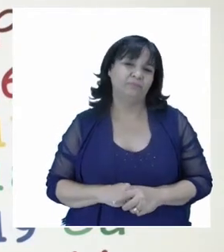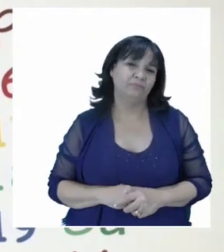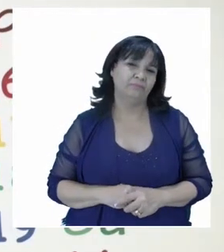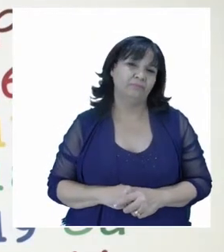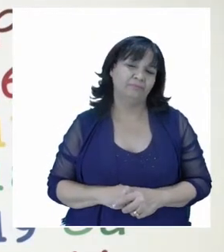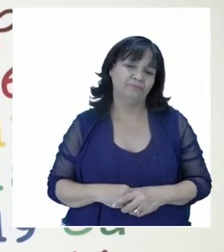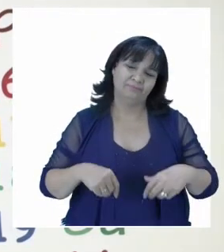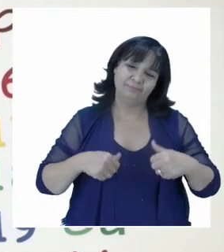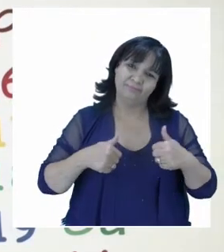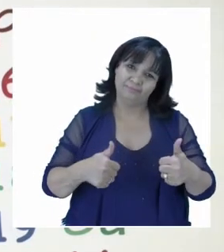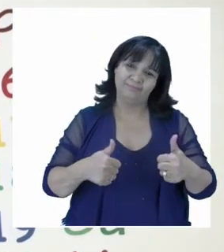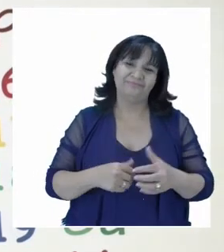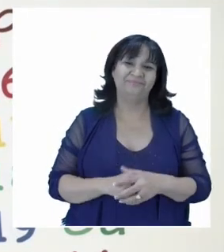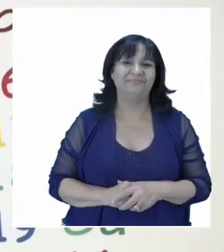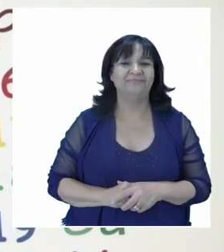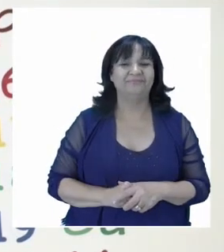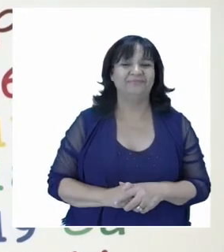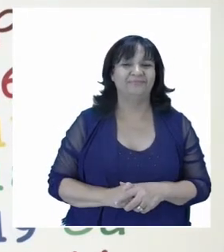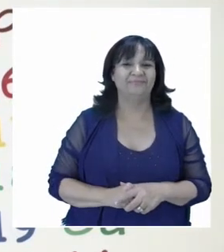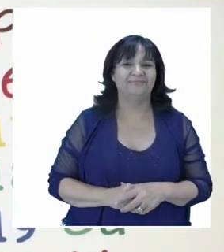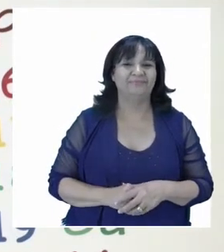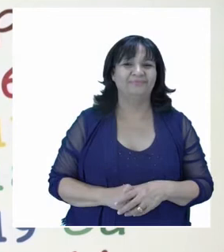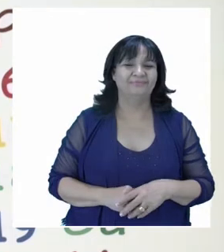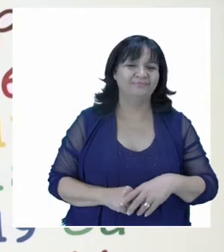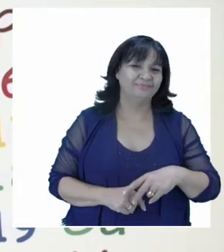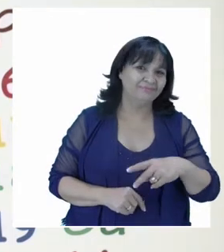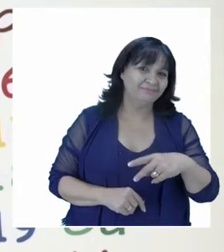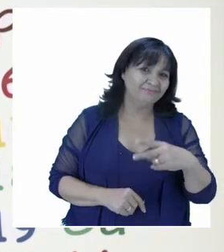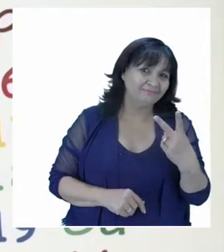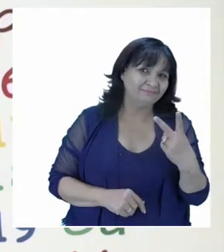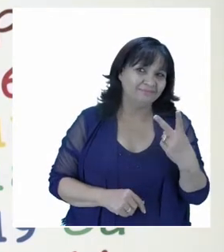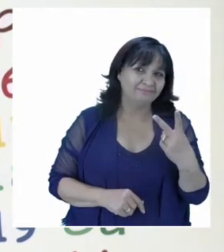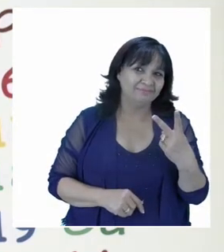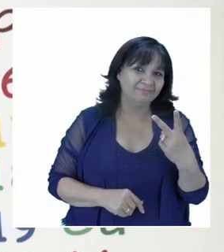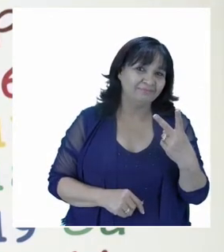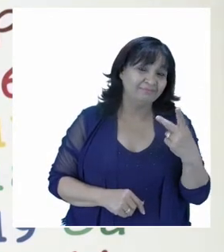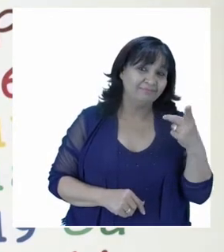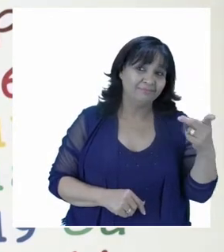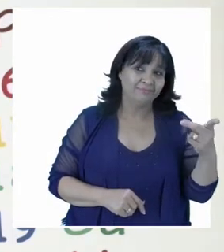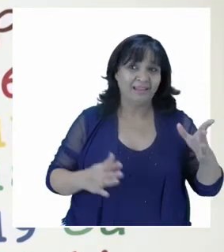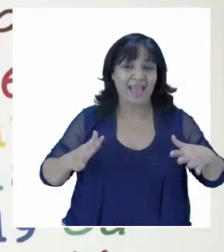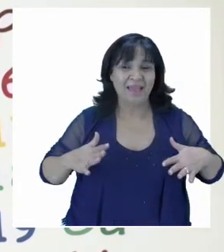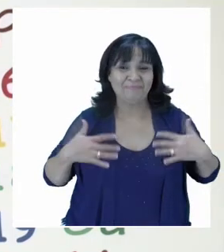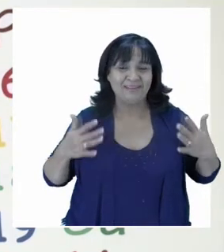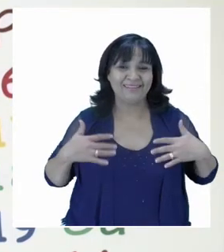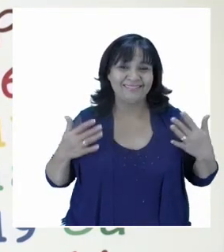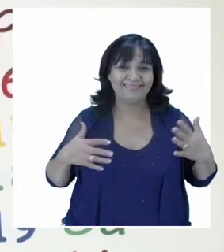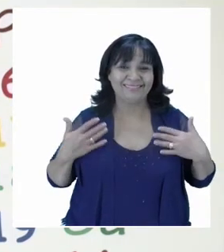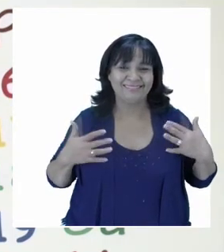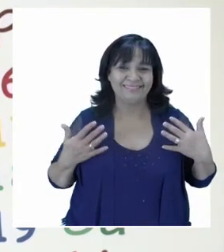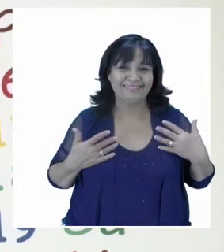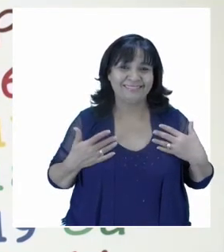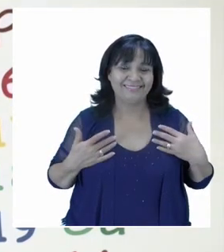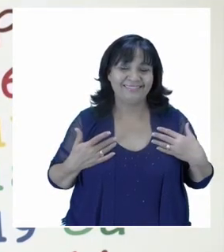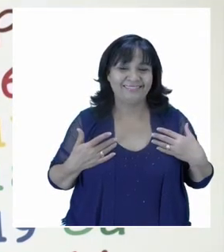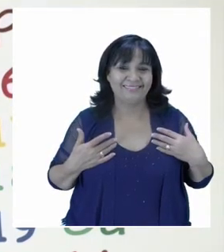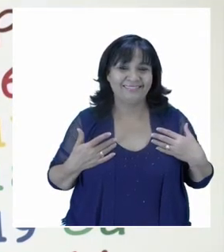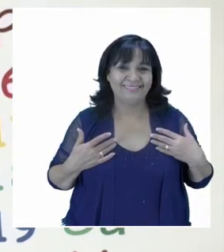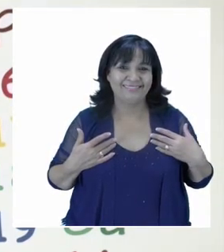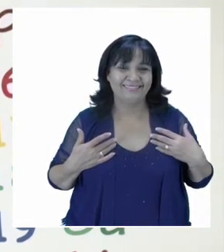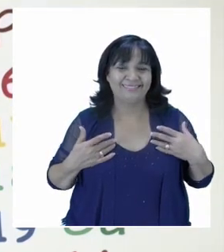Well done! Then, when we are happy and we know it,